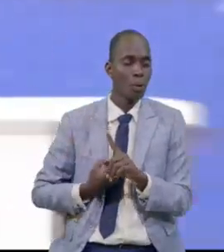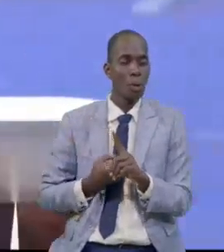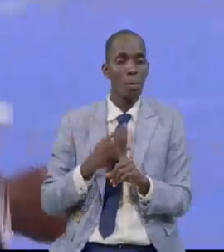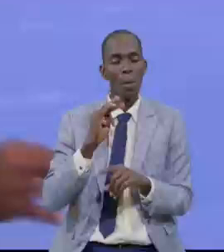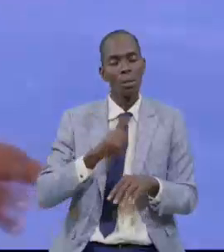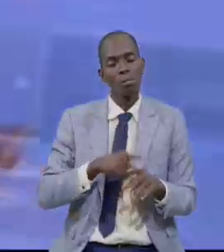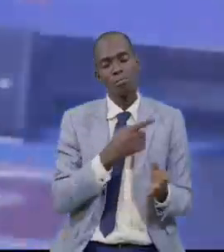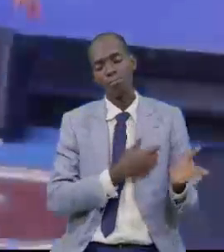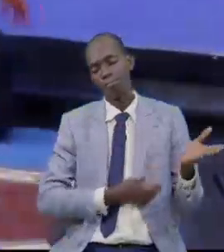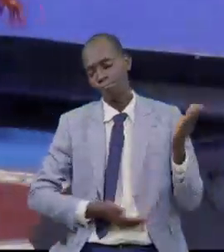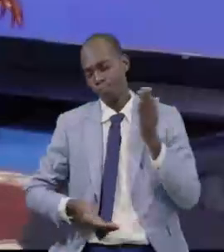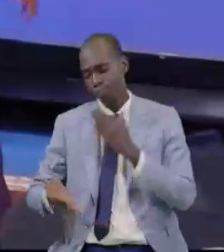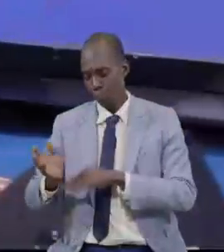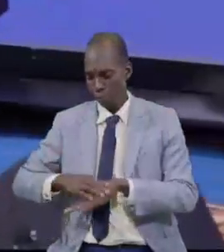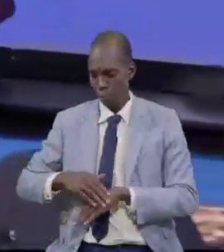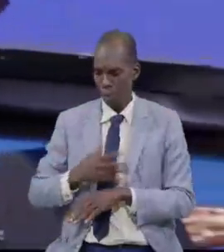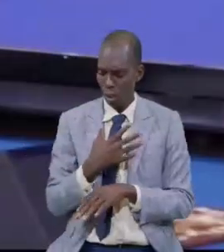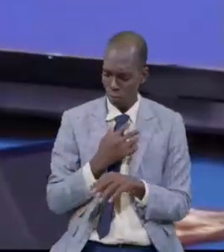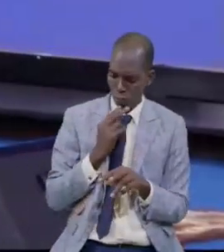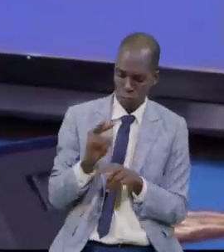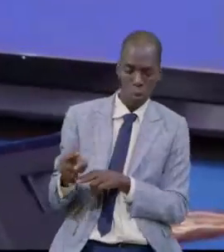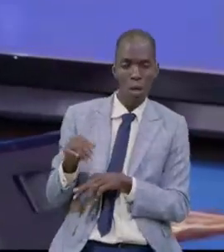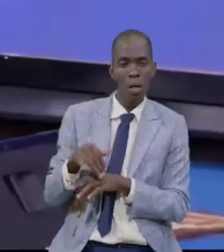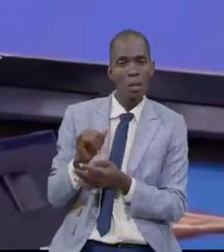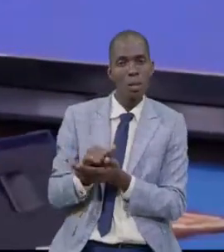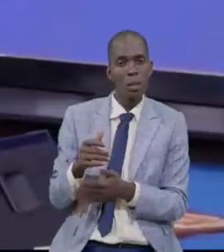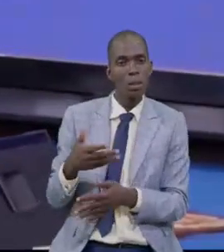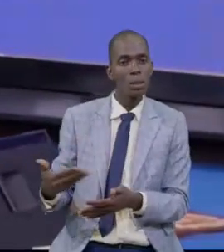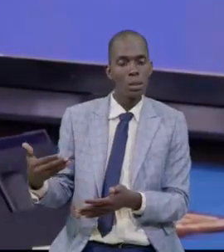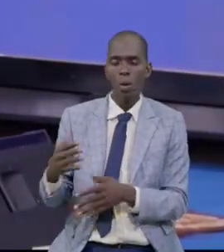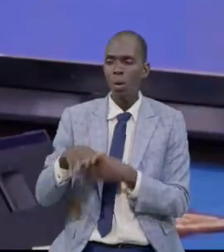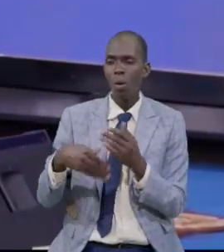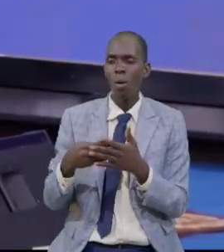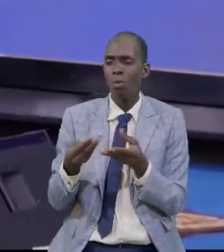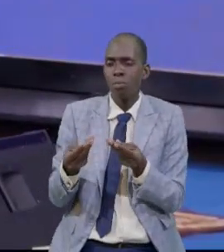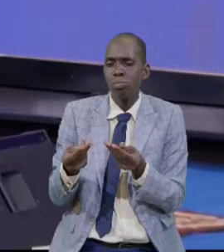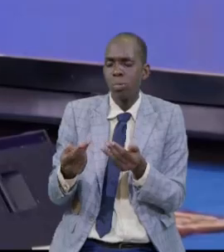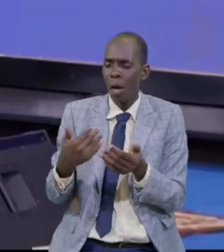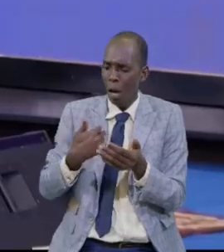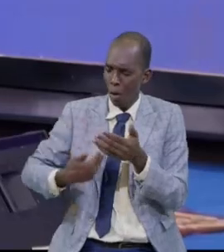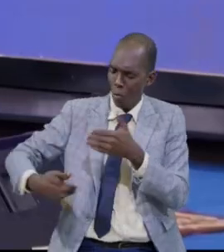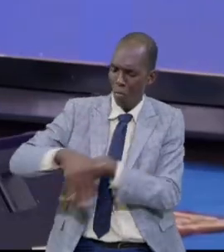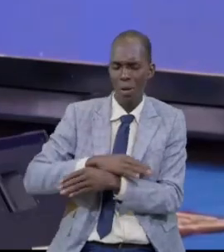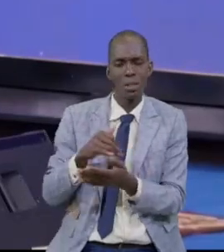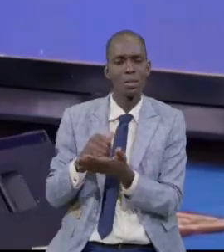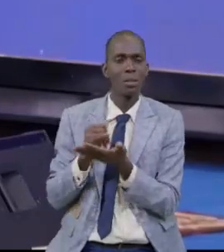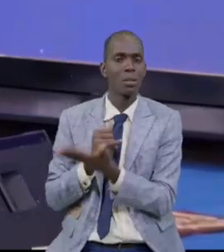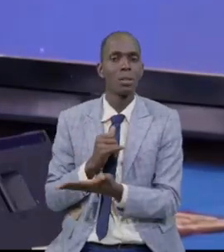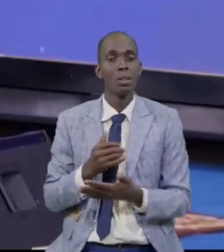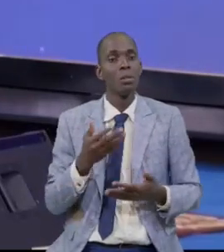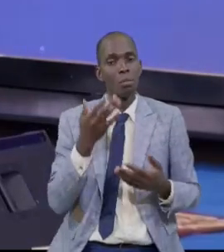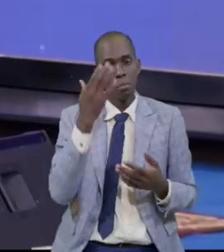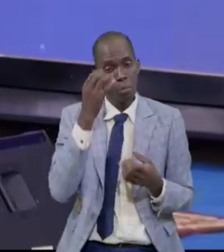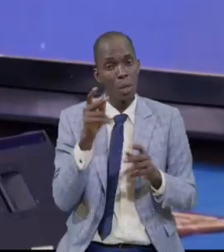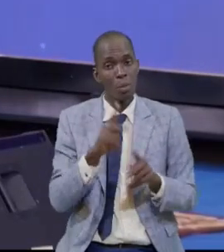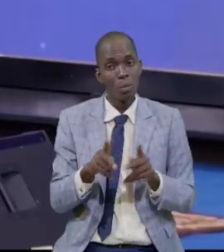you look at that thing, all the doors have gathered. There are many people that, you know, the doors have gathered in